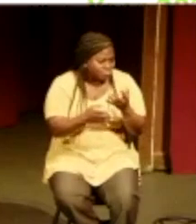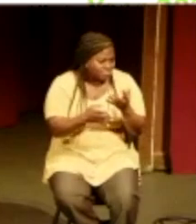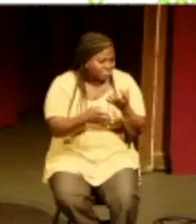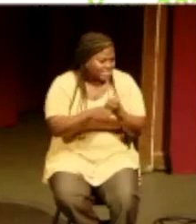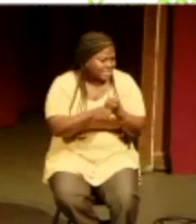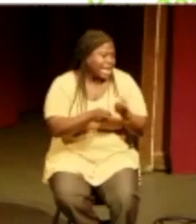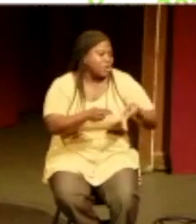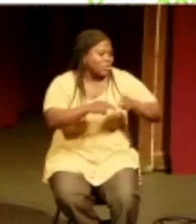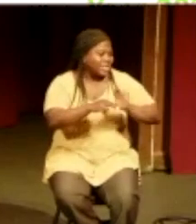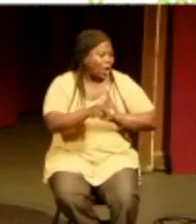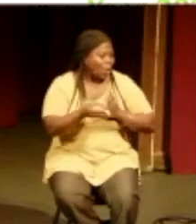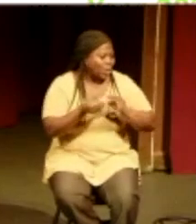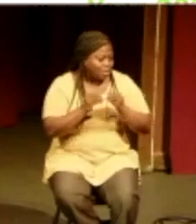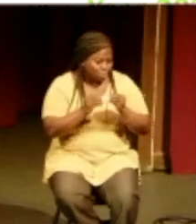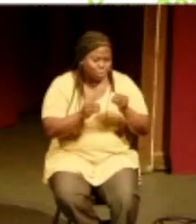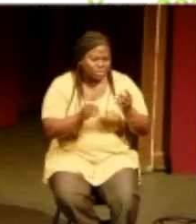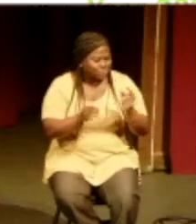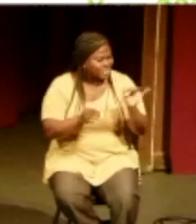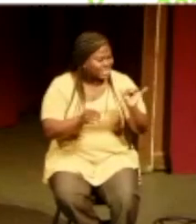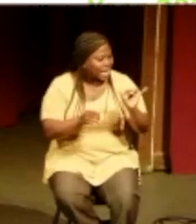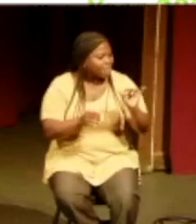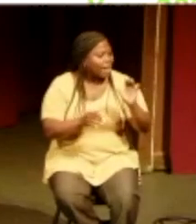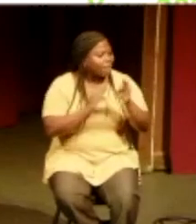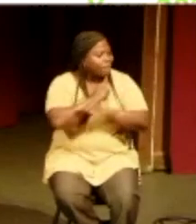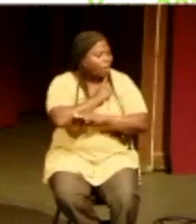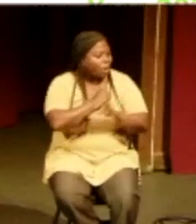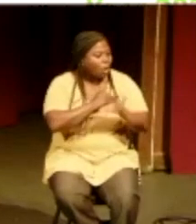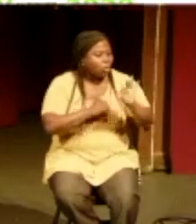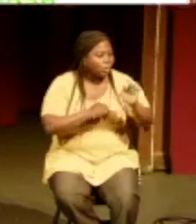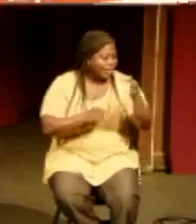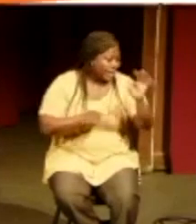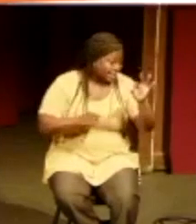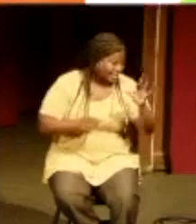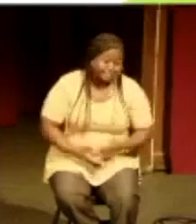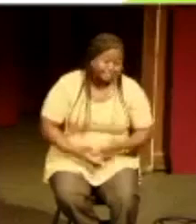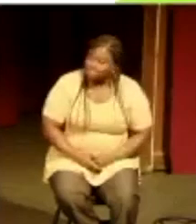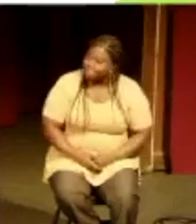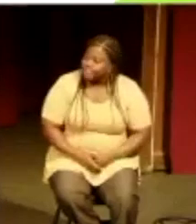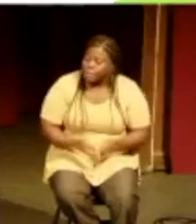So congratulations to everybody that's played a role in that. Thank you.